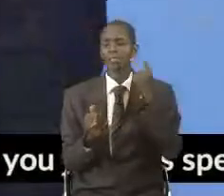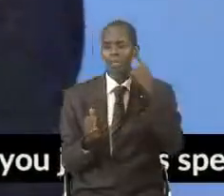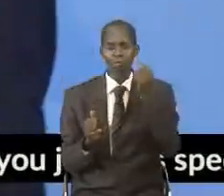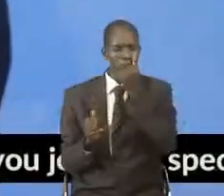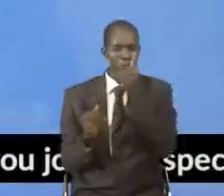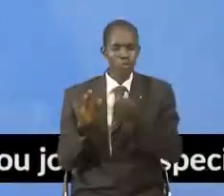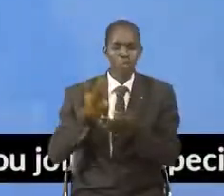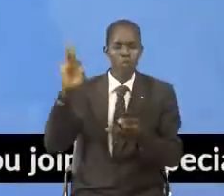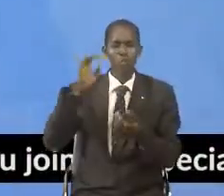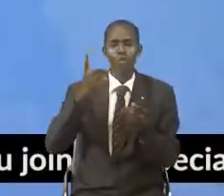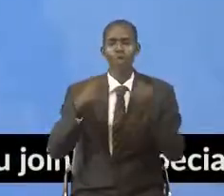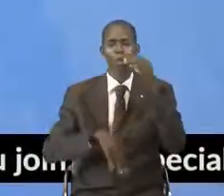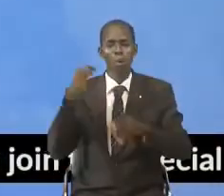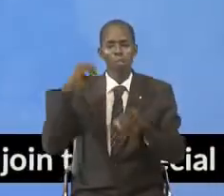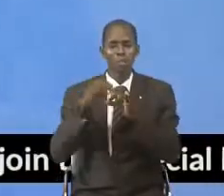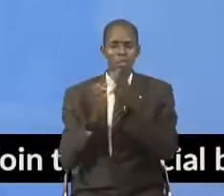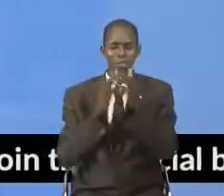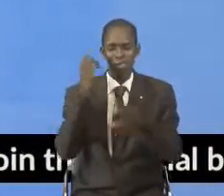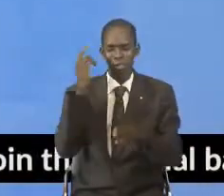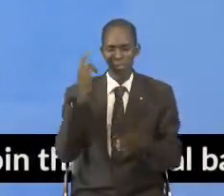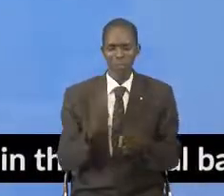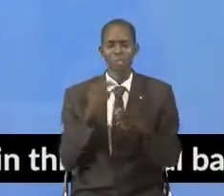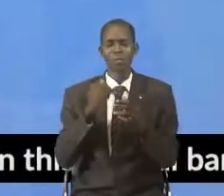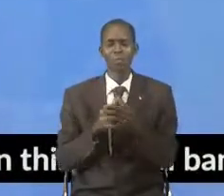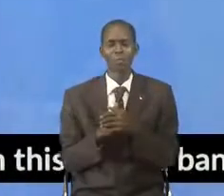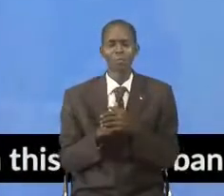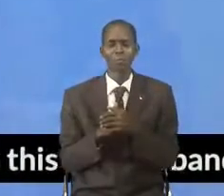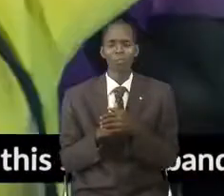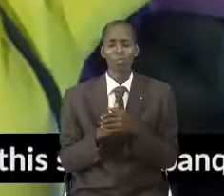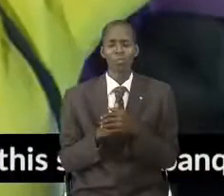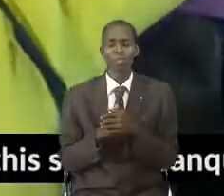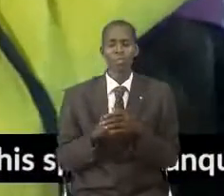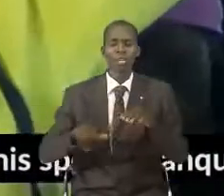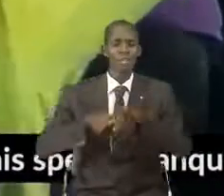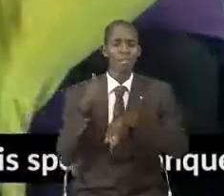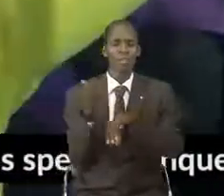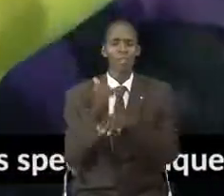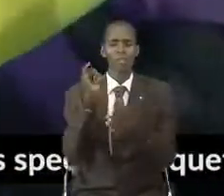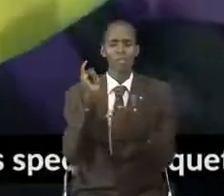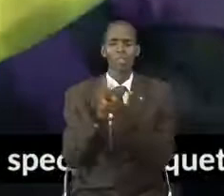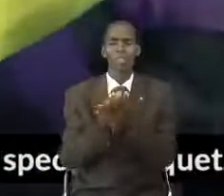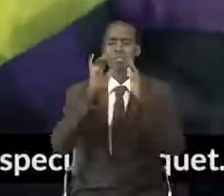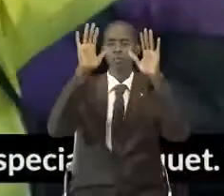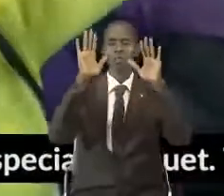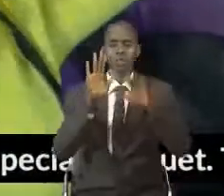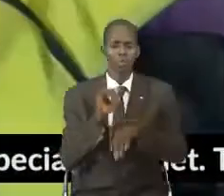I command that dumb spirit, deaf spirit, come out in Jesus' name.